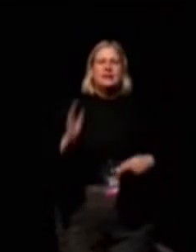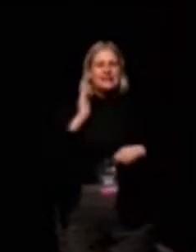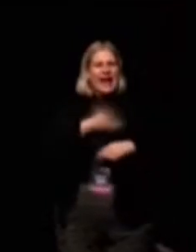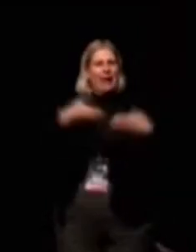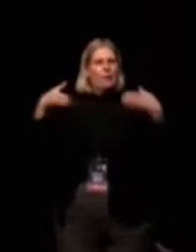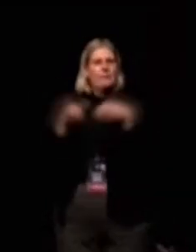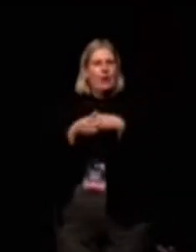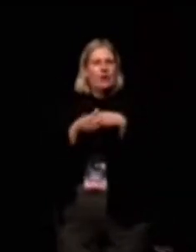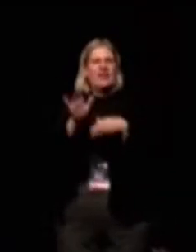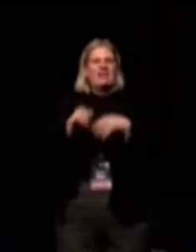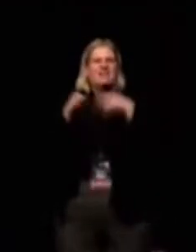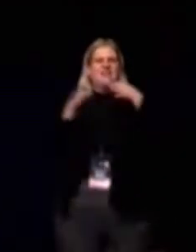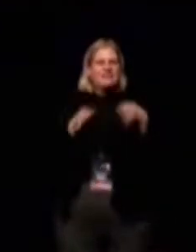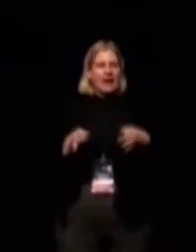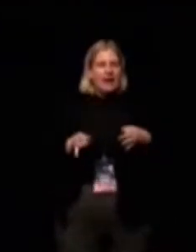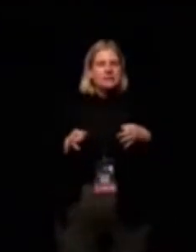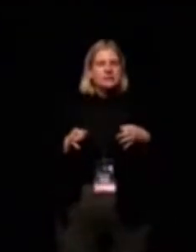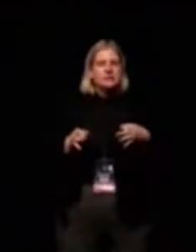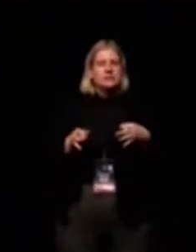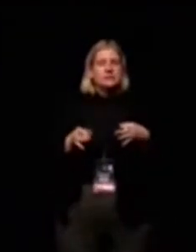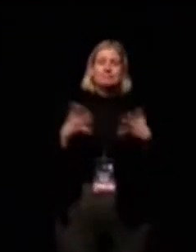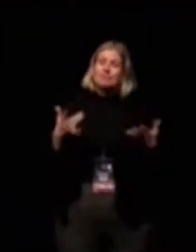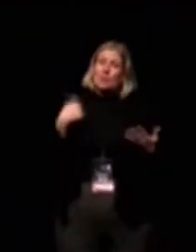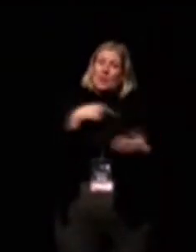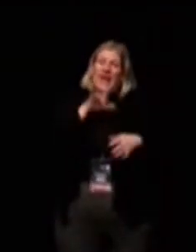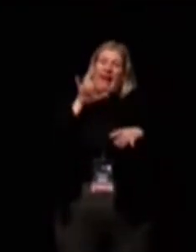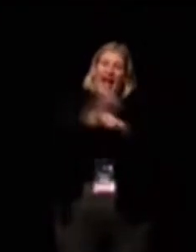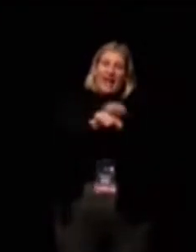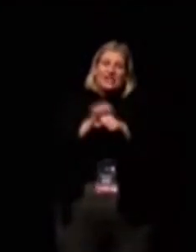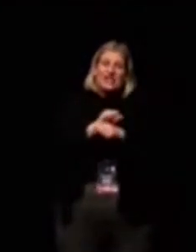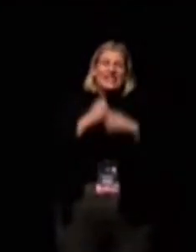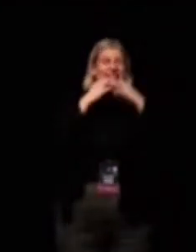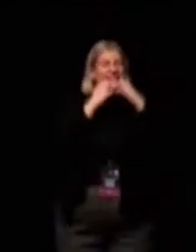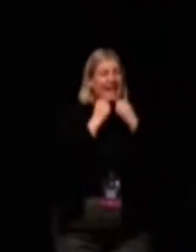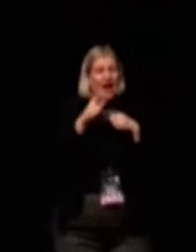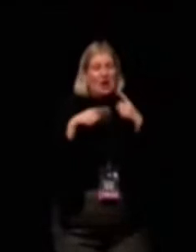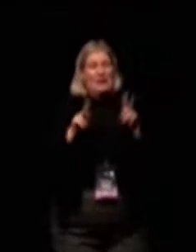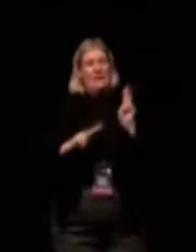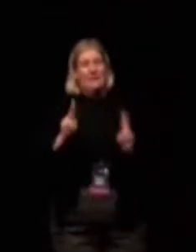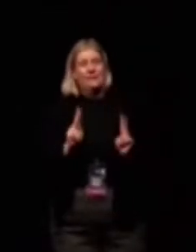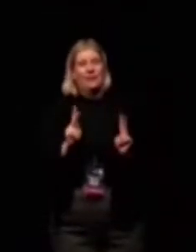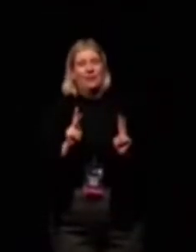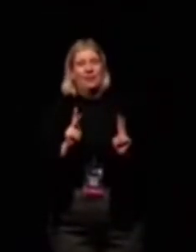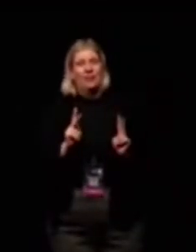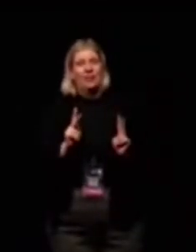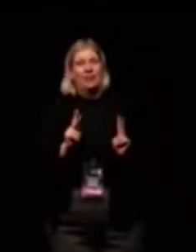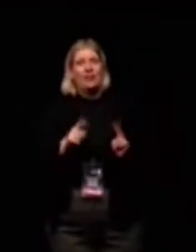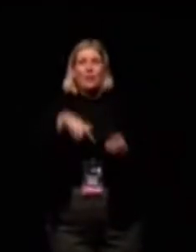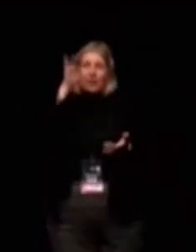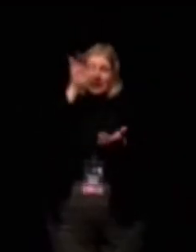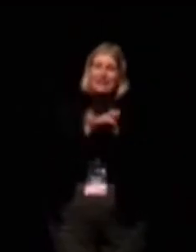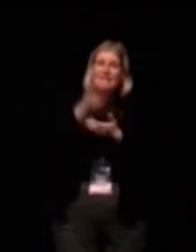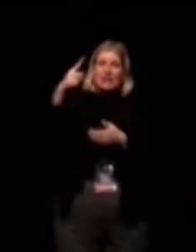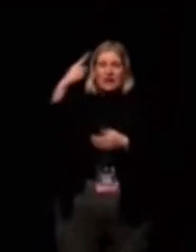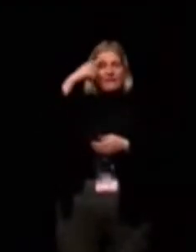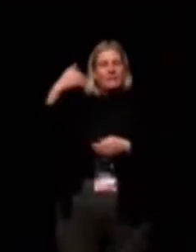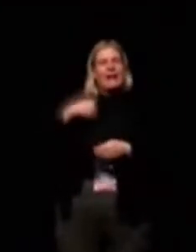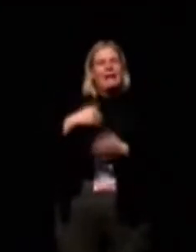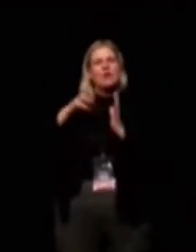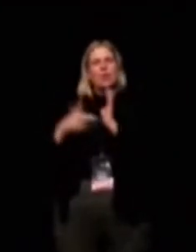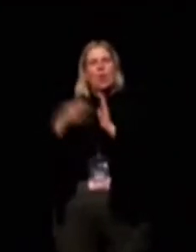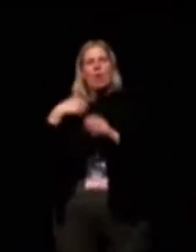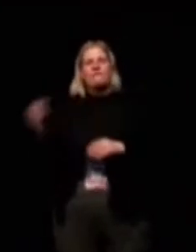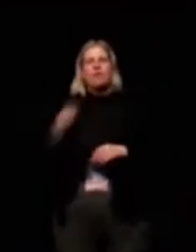what defines us is that we actually care about people, and we believe that government has a role to play in